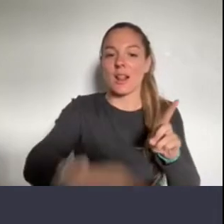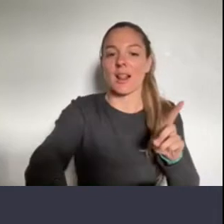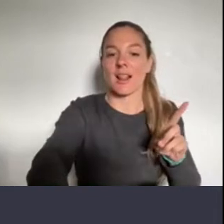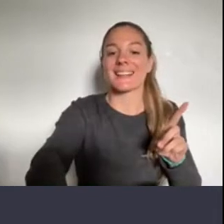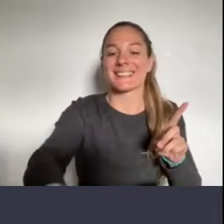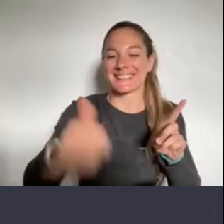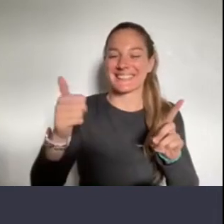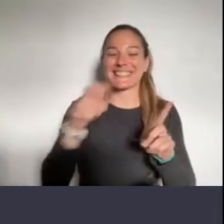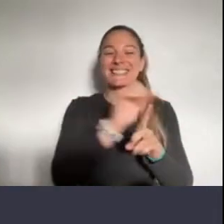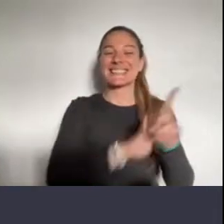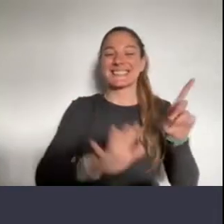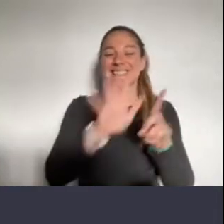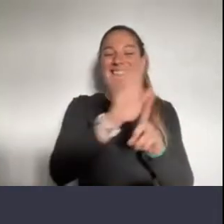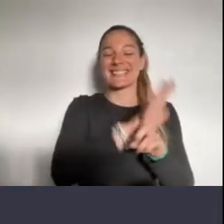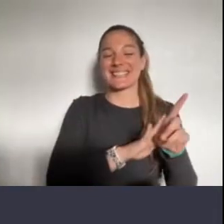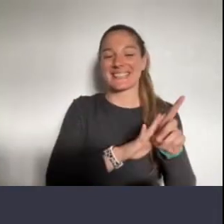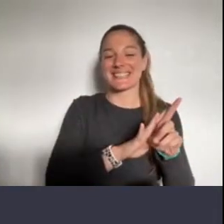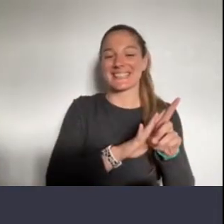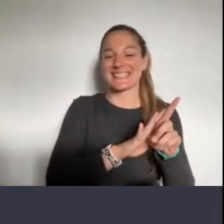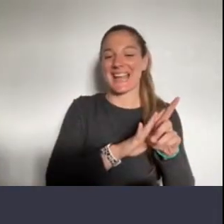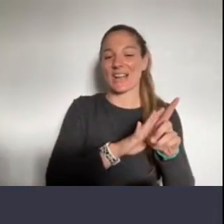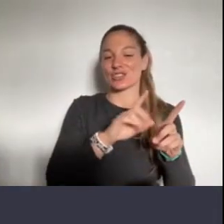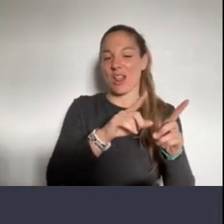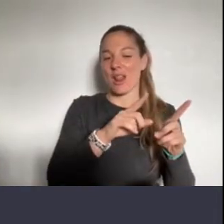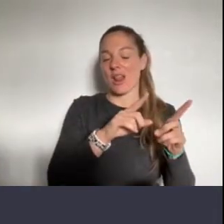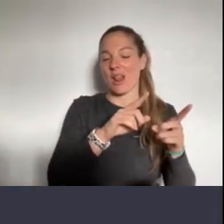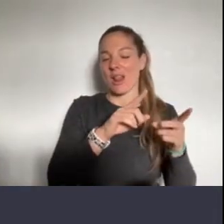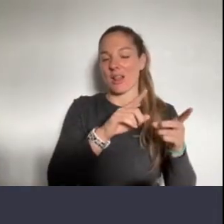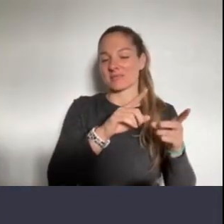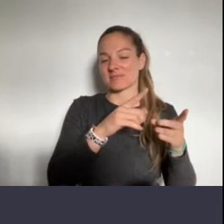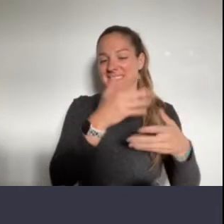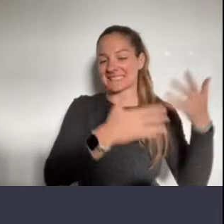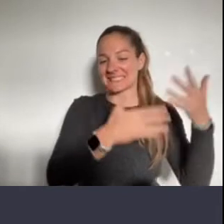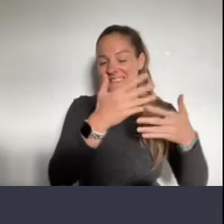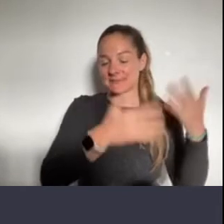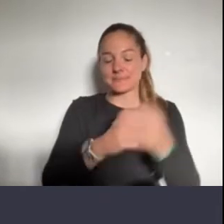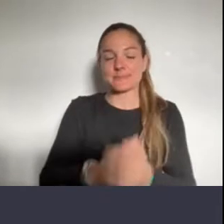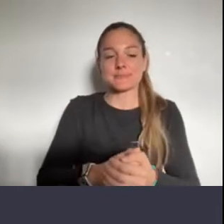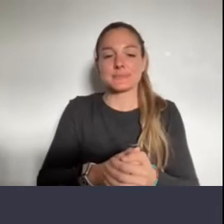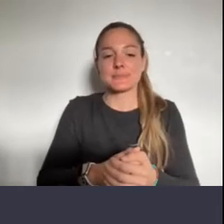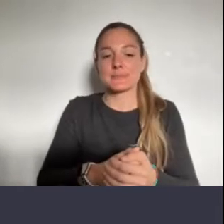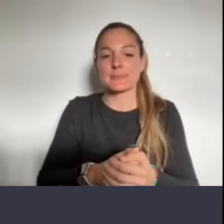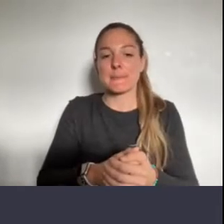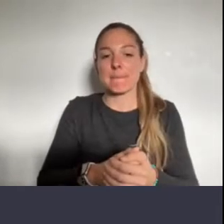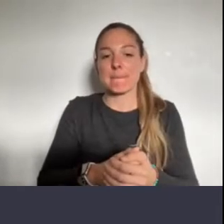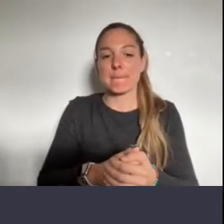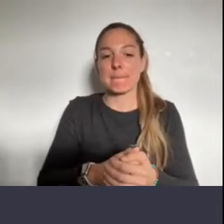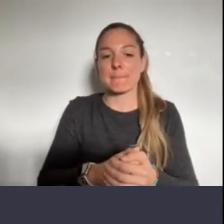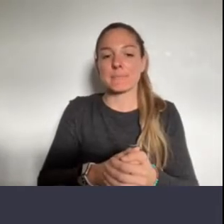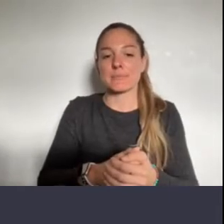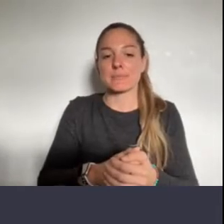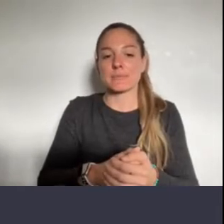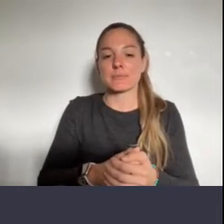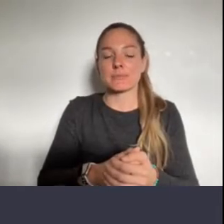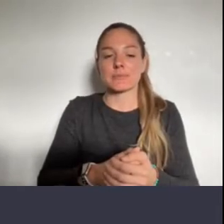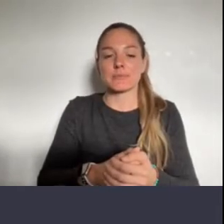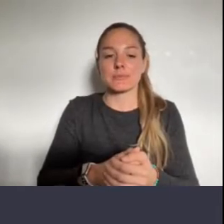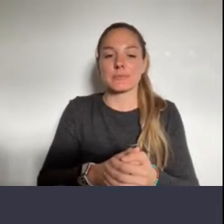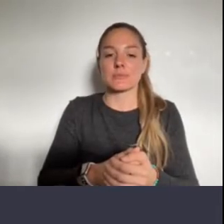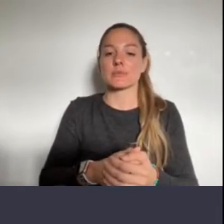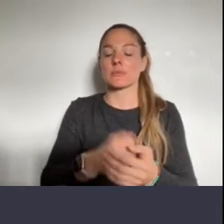Okay, Beth is there. Okay, thank you, Beth. And the next two was which looks at the sort of